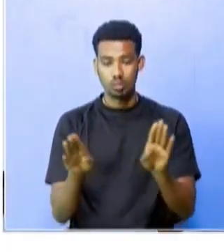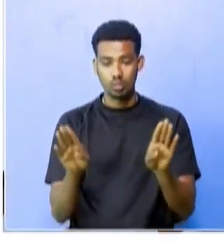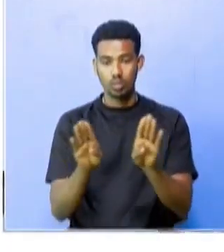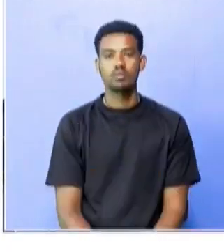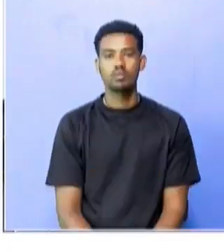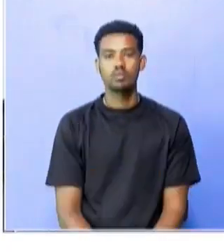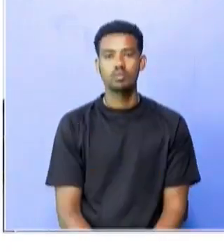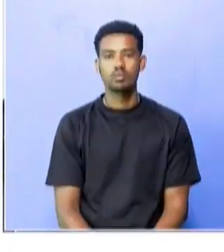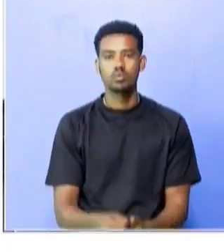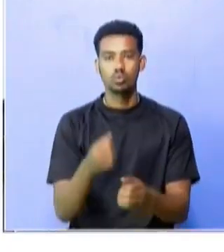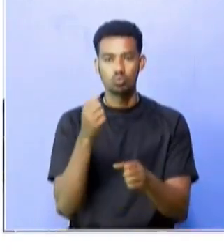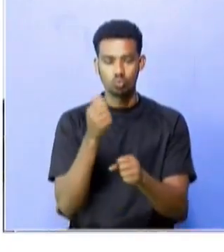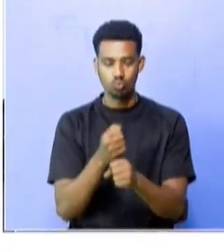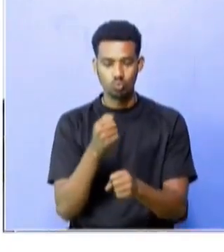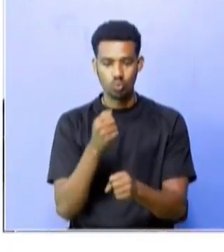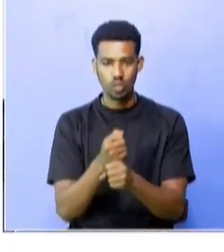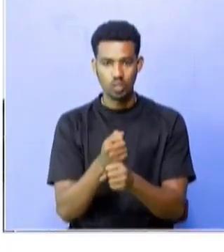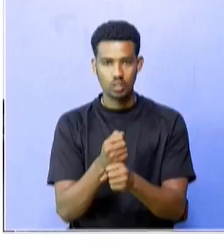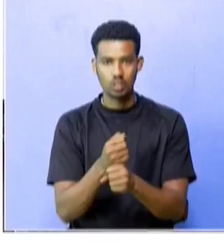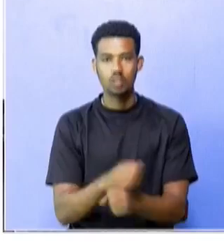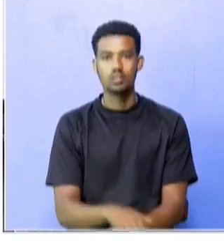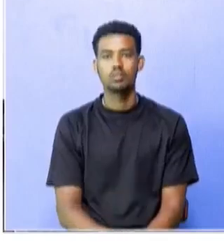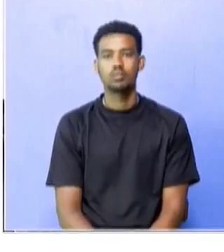walk, call.